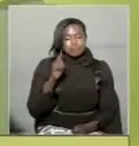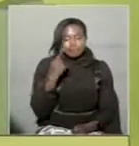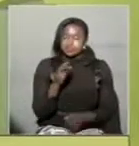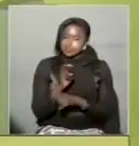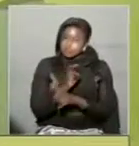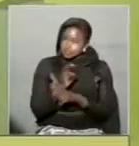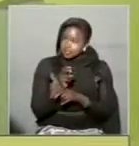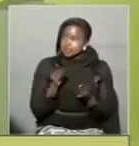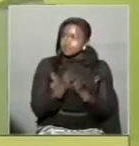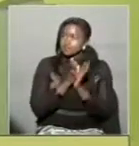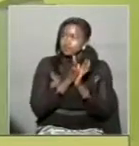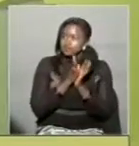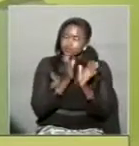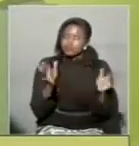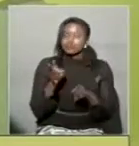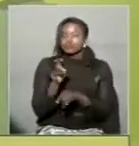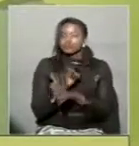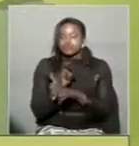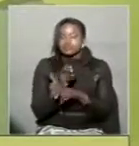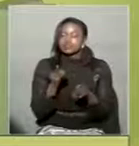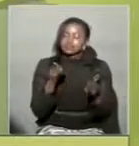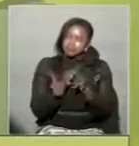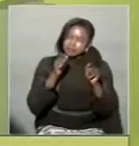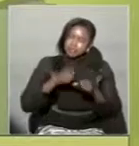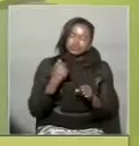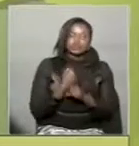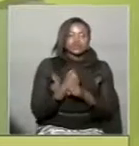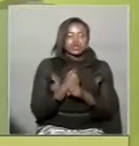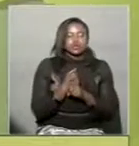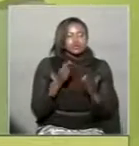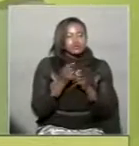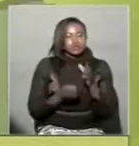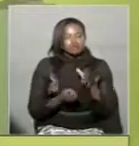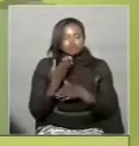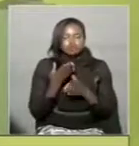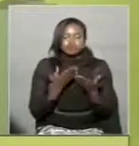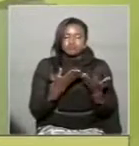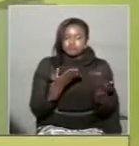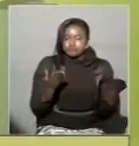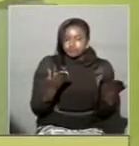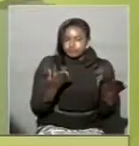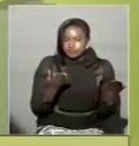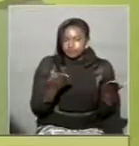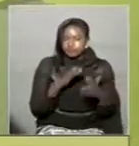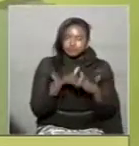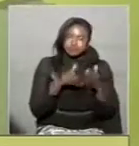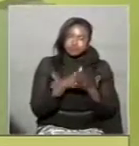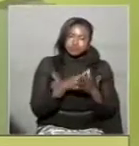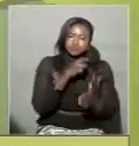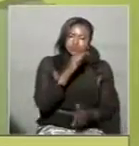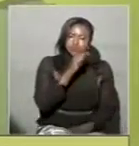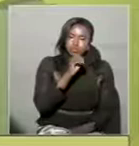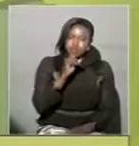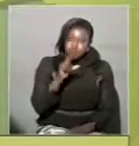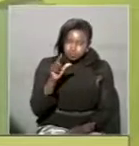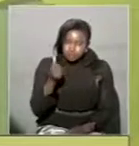the overall supervisor, does his work. And we've actually come up with tools, printed, carbonated ones.